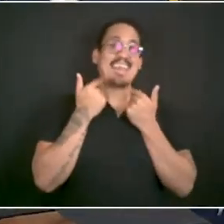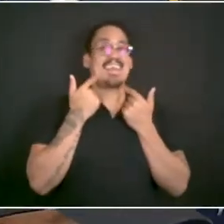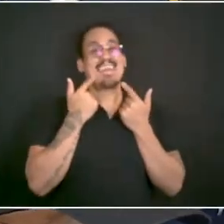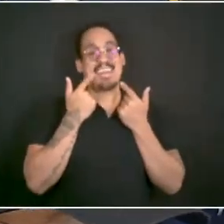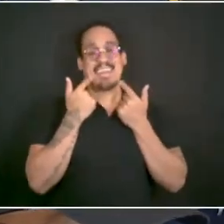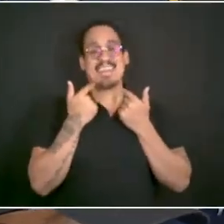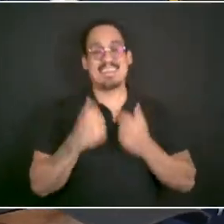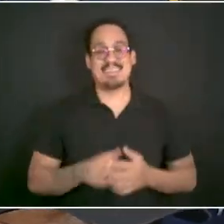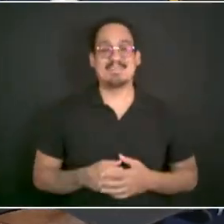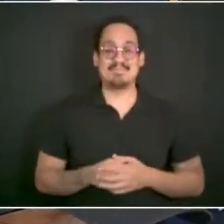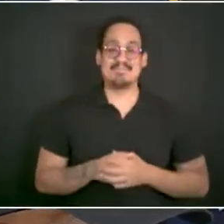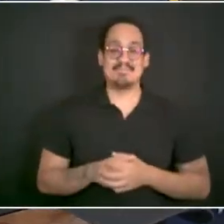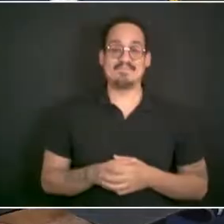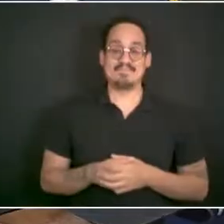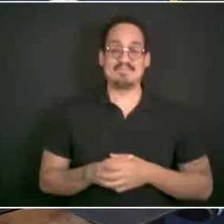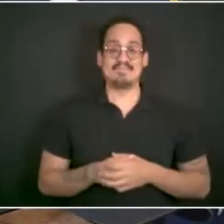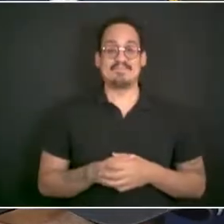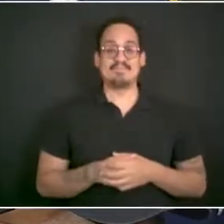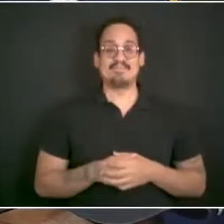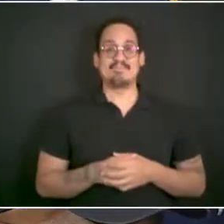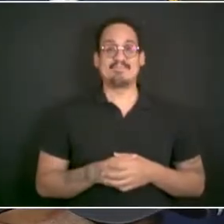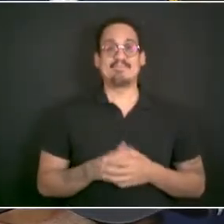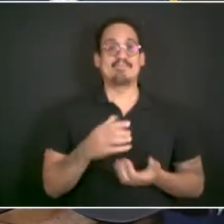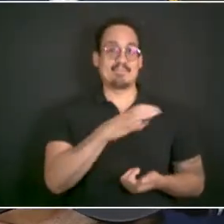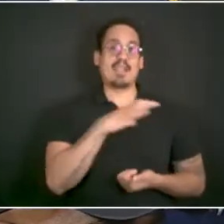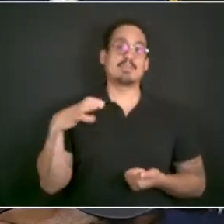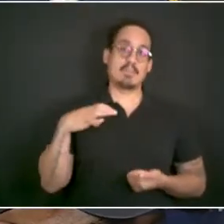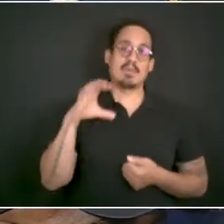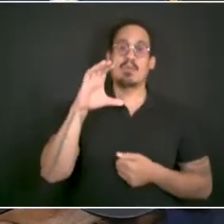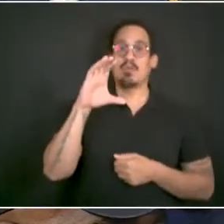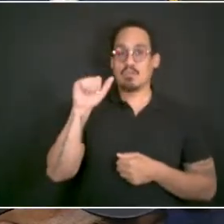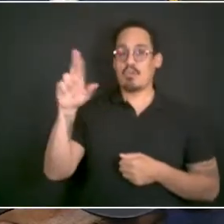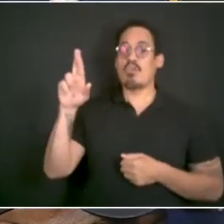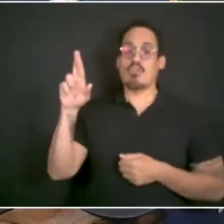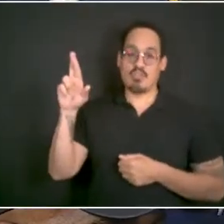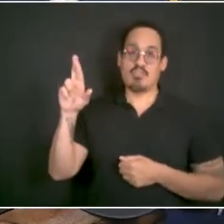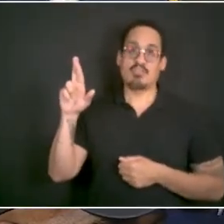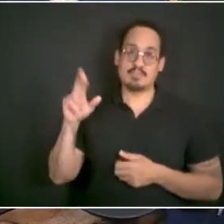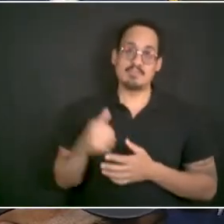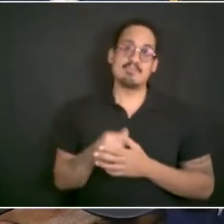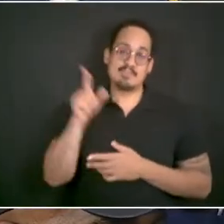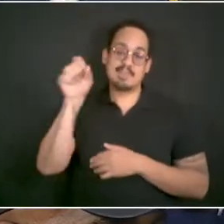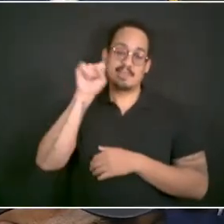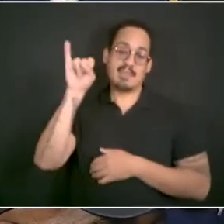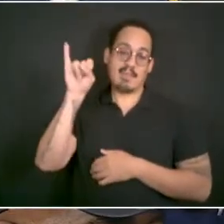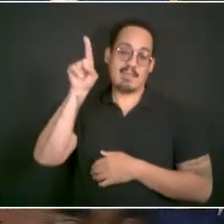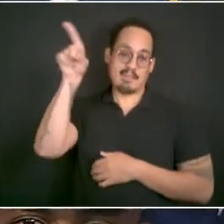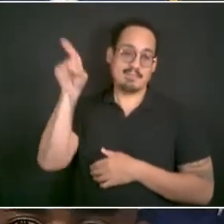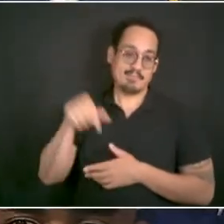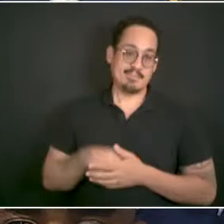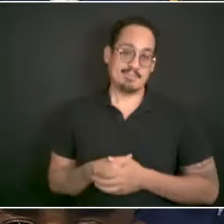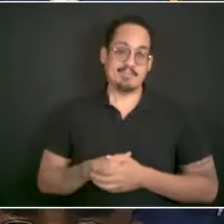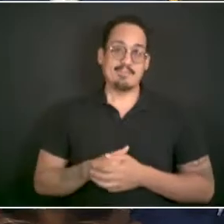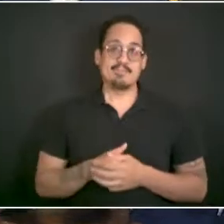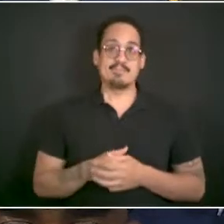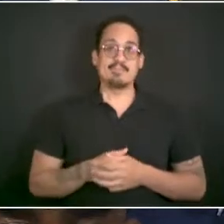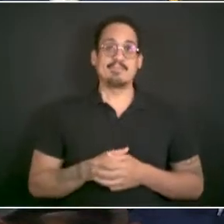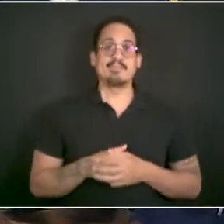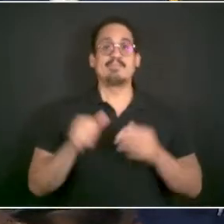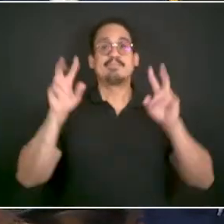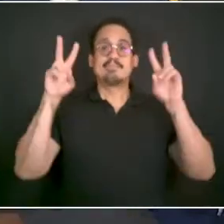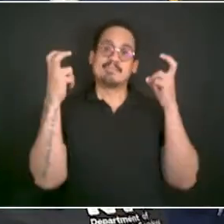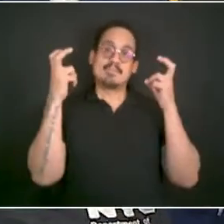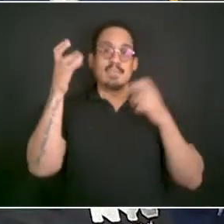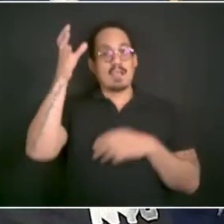Yeah, you know, Councilman Carr out in Staten Island, the Common Sense Caucus. Right here.